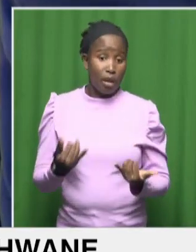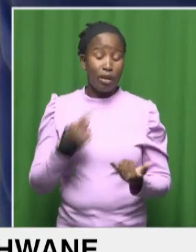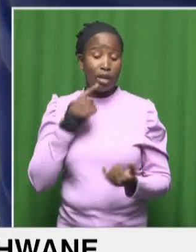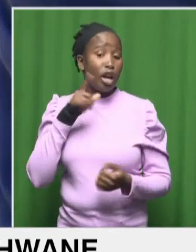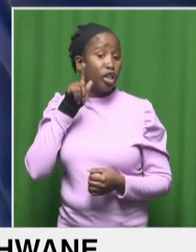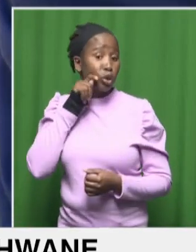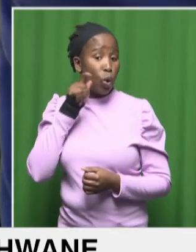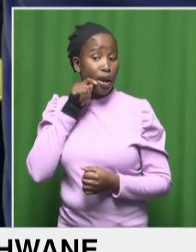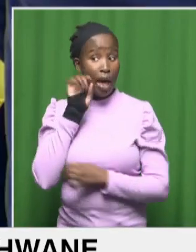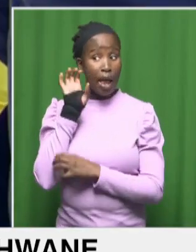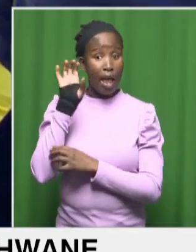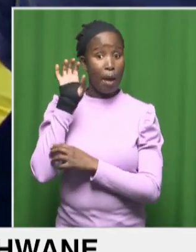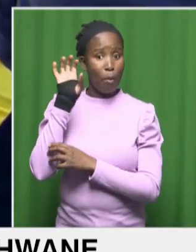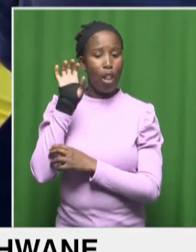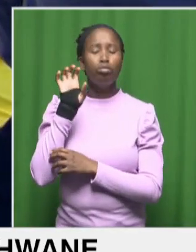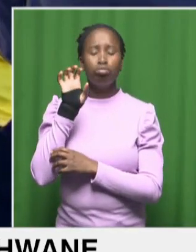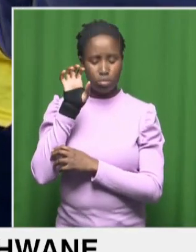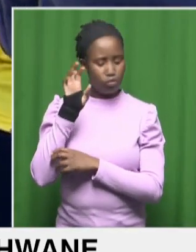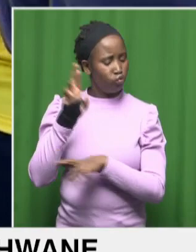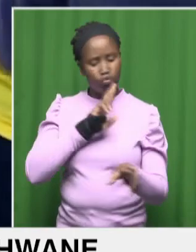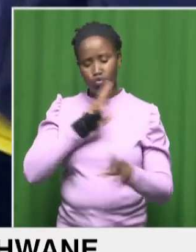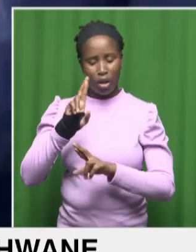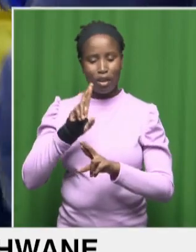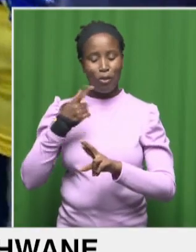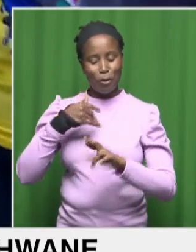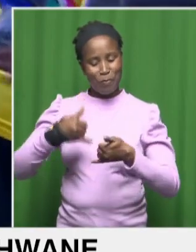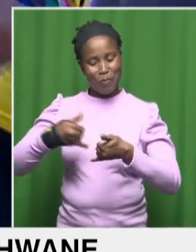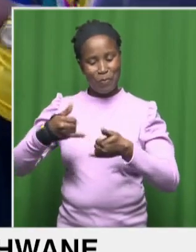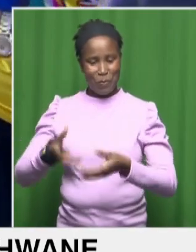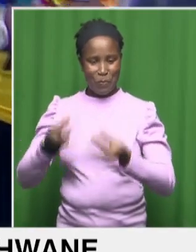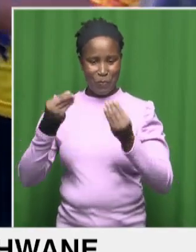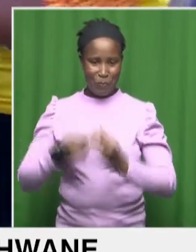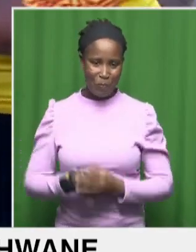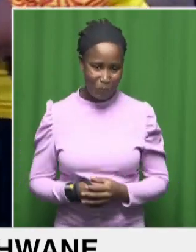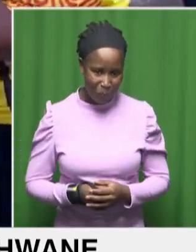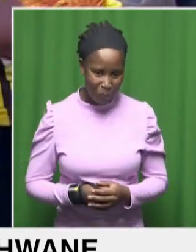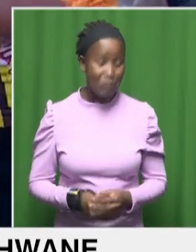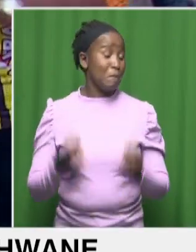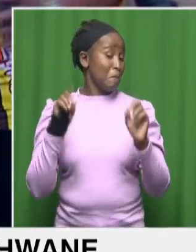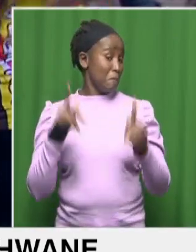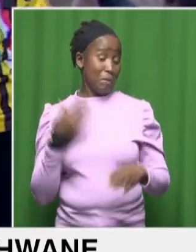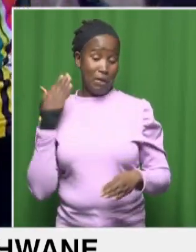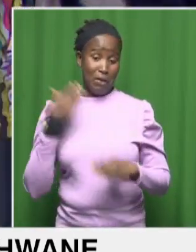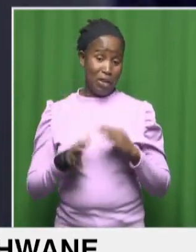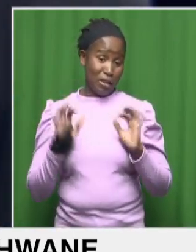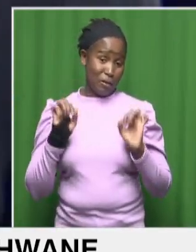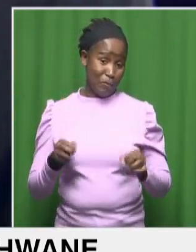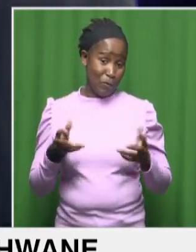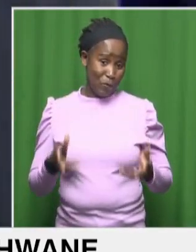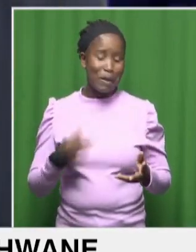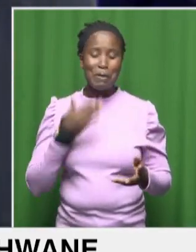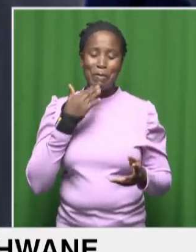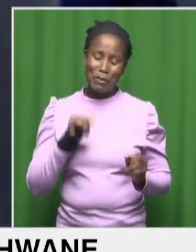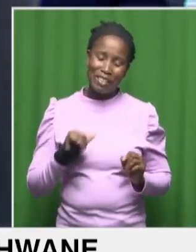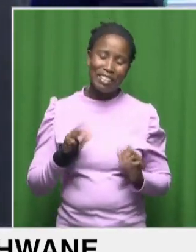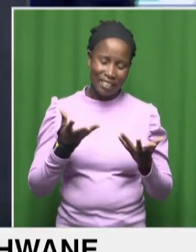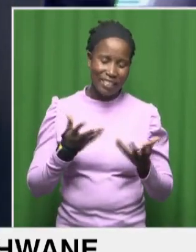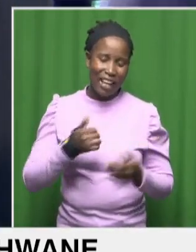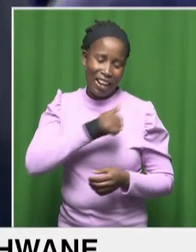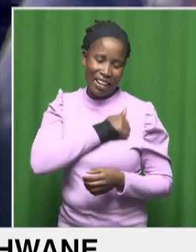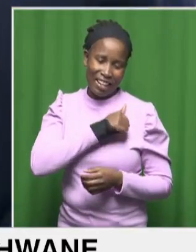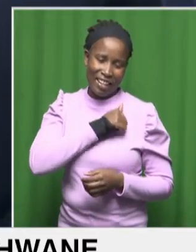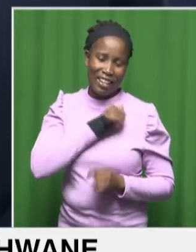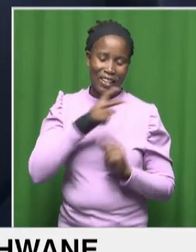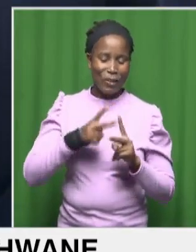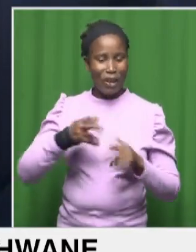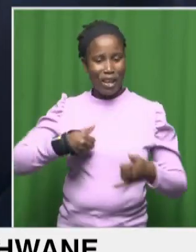netball people are ready to receive this today. Well, we're going to leave it there. Congratulations and enjoy your leg of this tour. Yes.